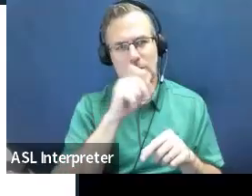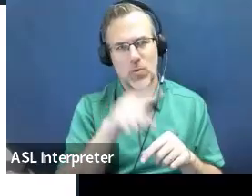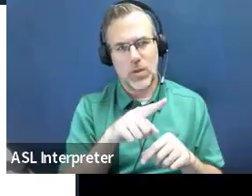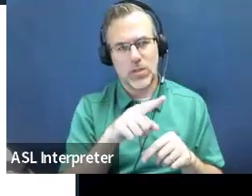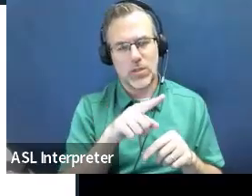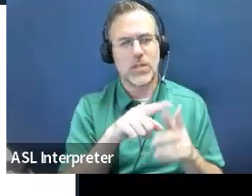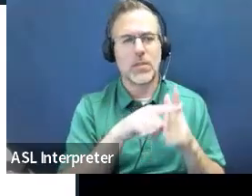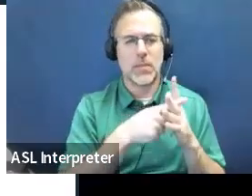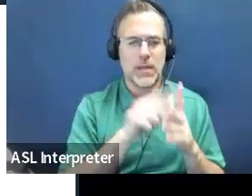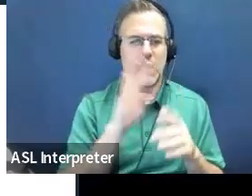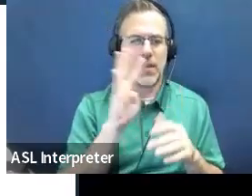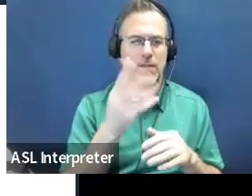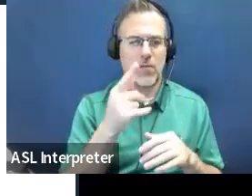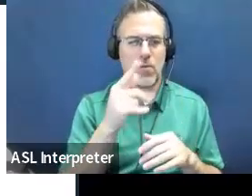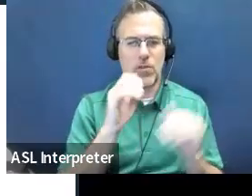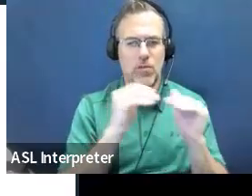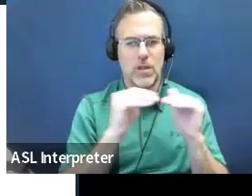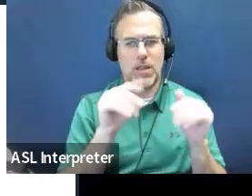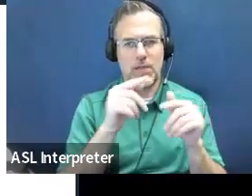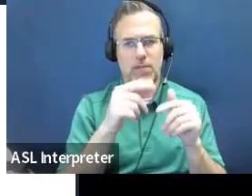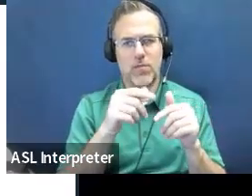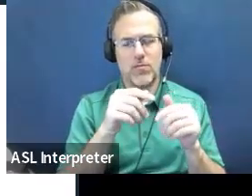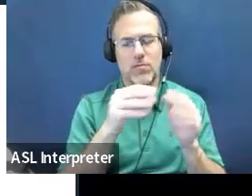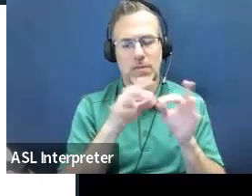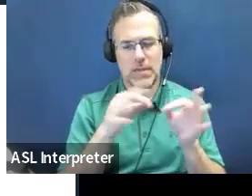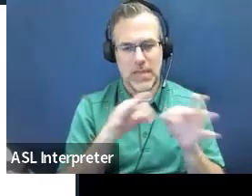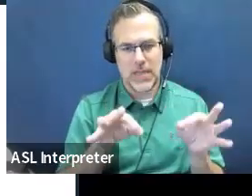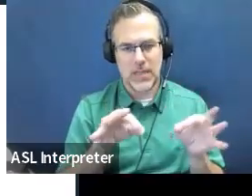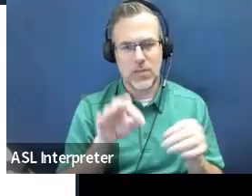beginning 4th grade level text with 75% accuracy.